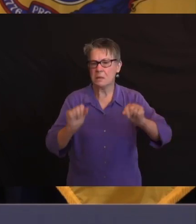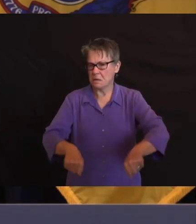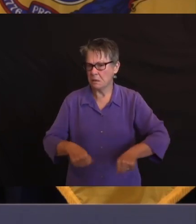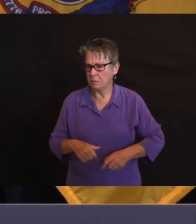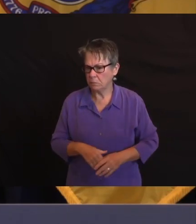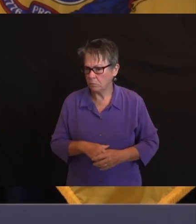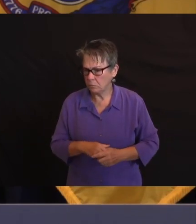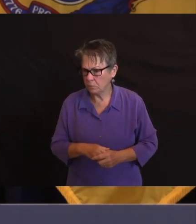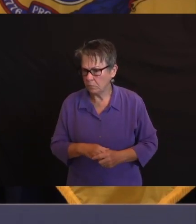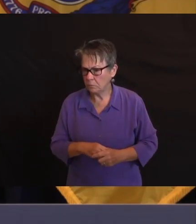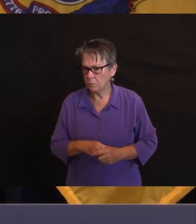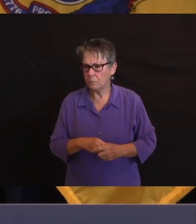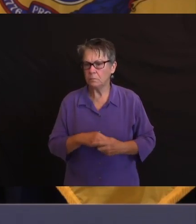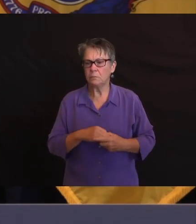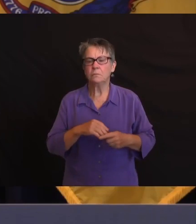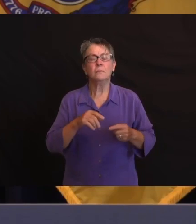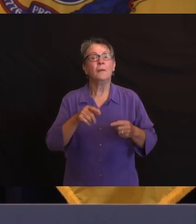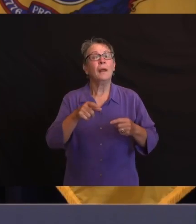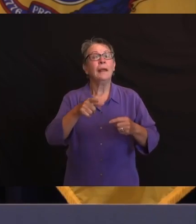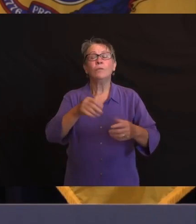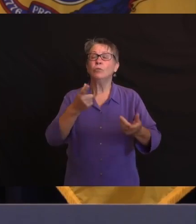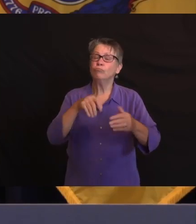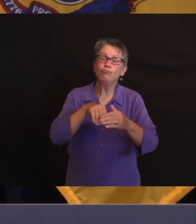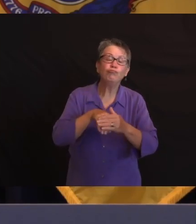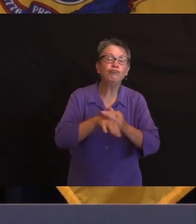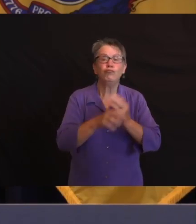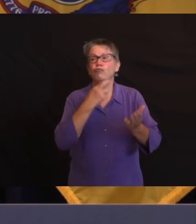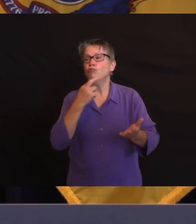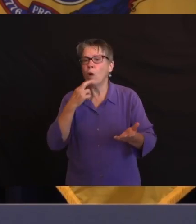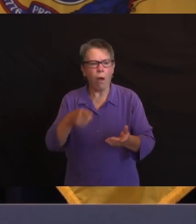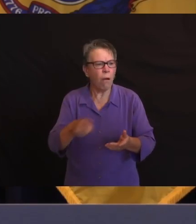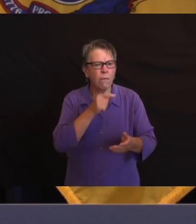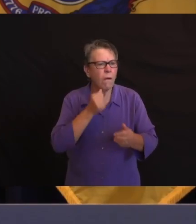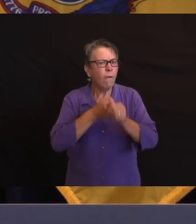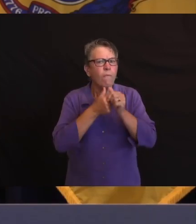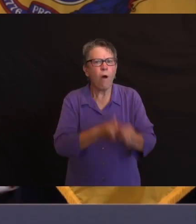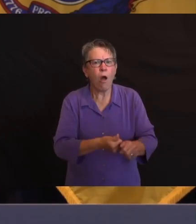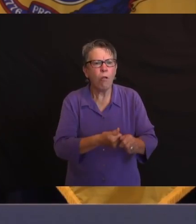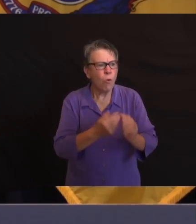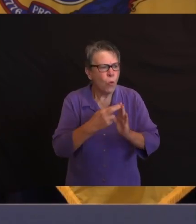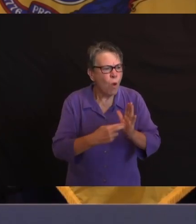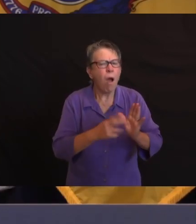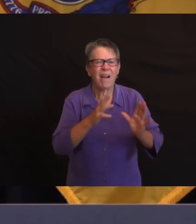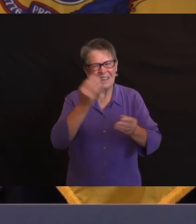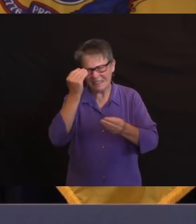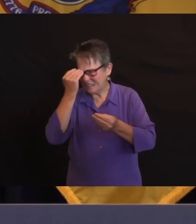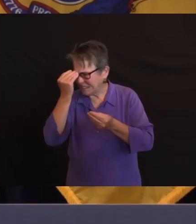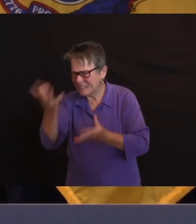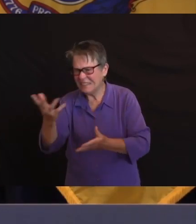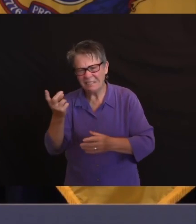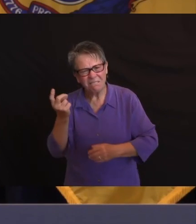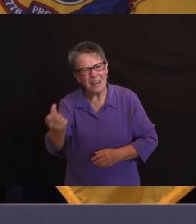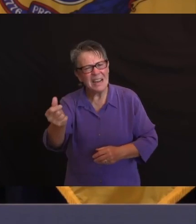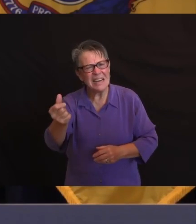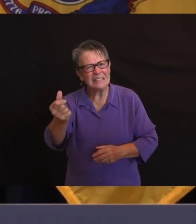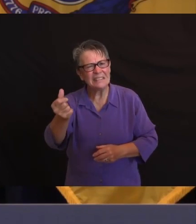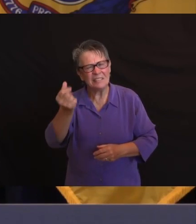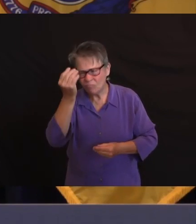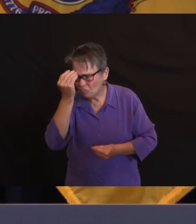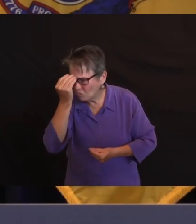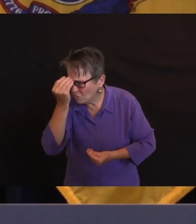it all, I promise you. Anecdotally, we rely on the compliance report that Pat gets back. He's